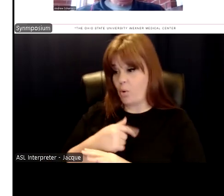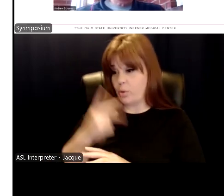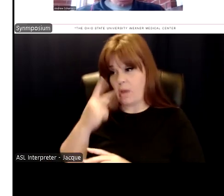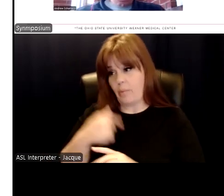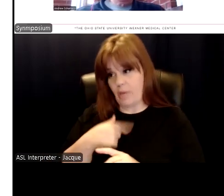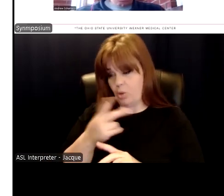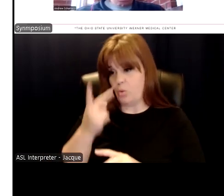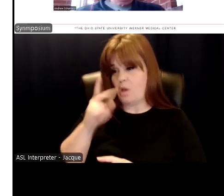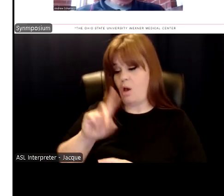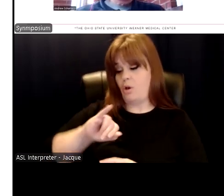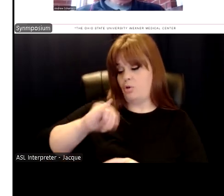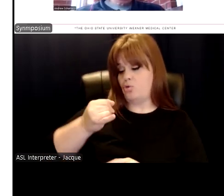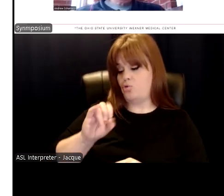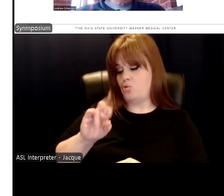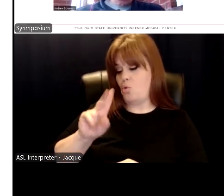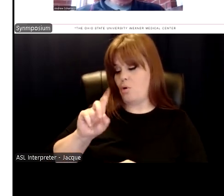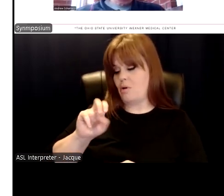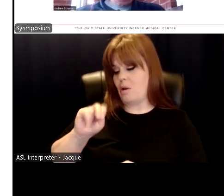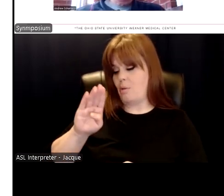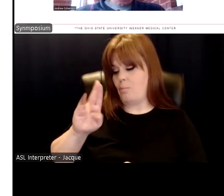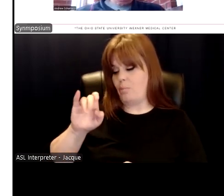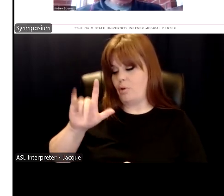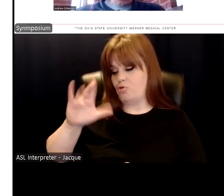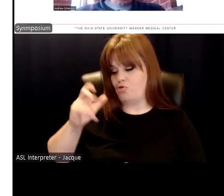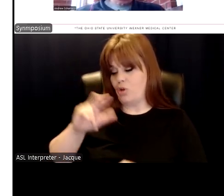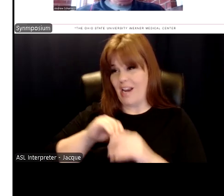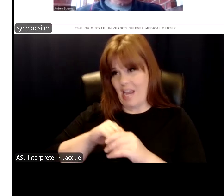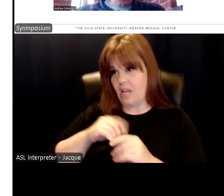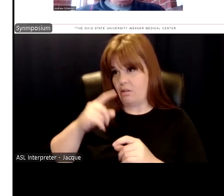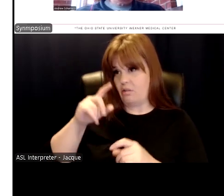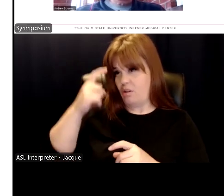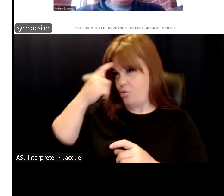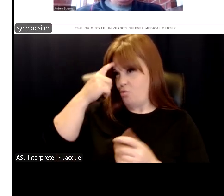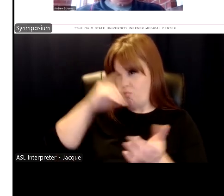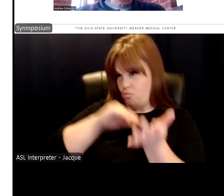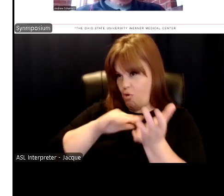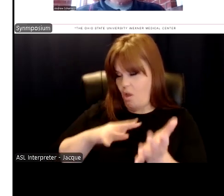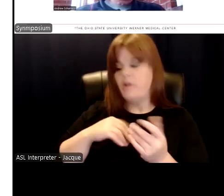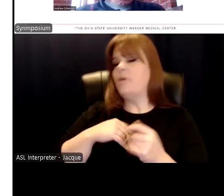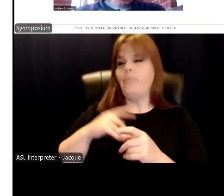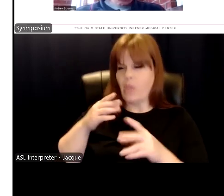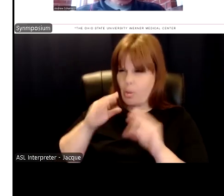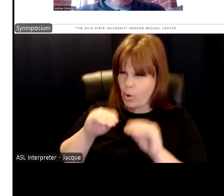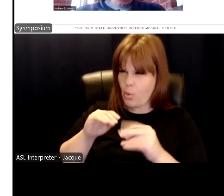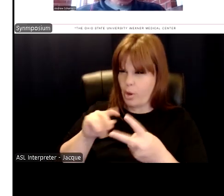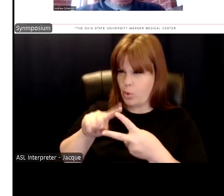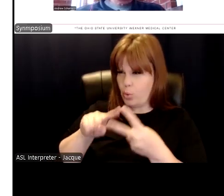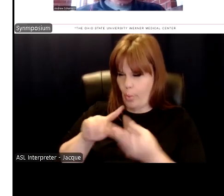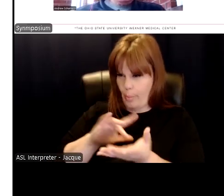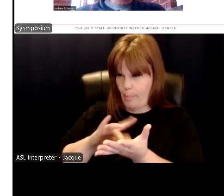Bulcher in neurology. He put you on memantine and then I think amantadine after that. Can you give me a sense